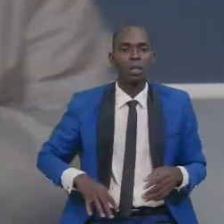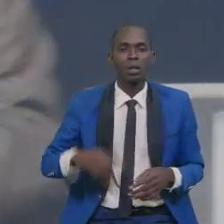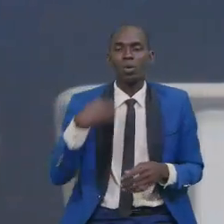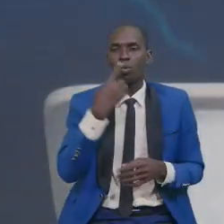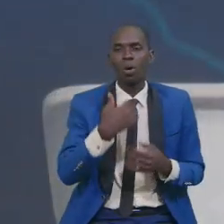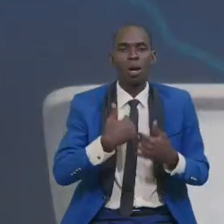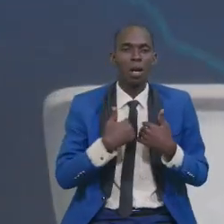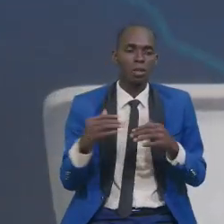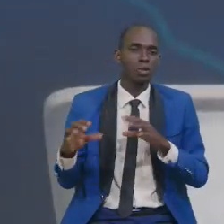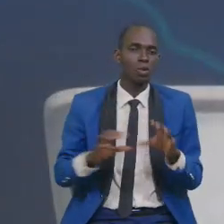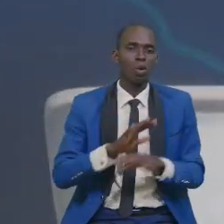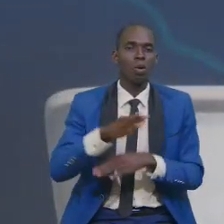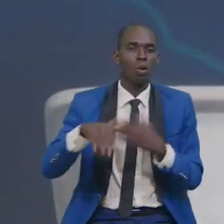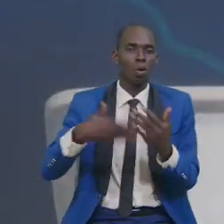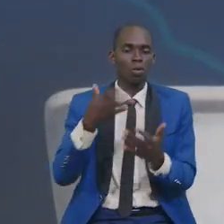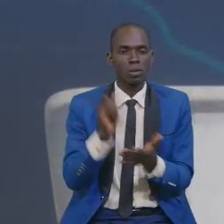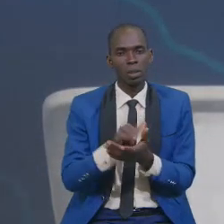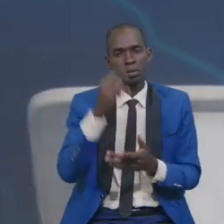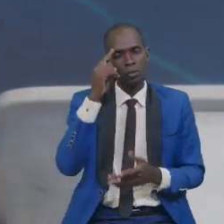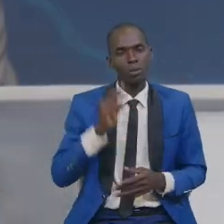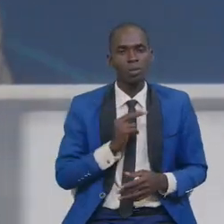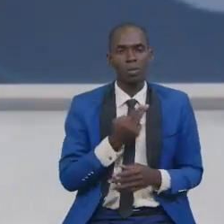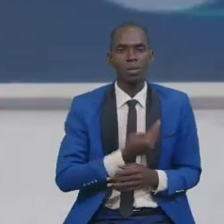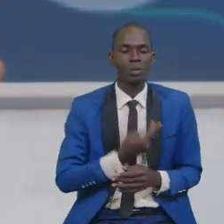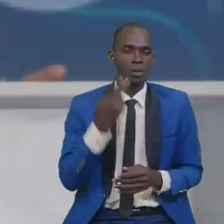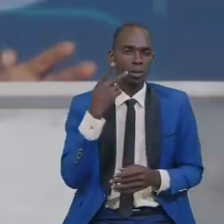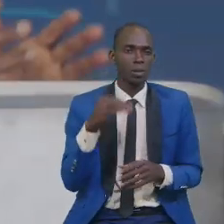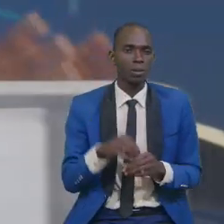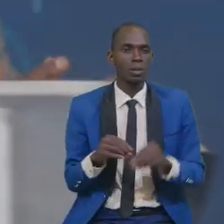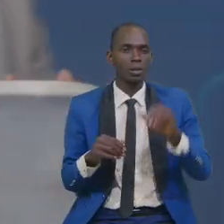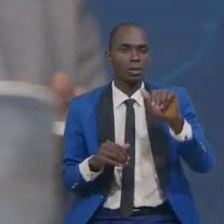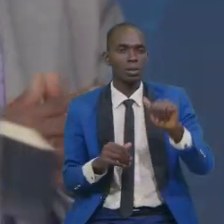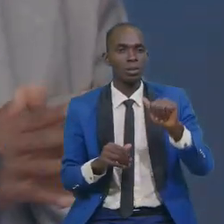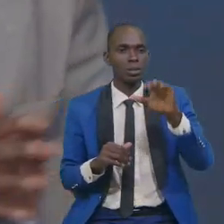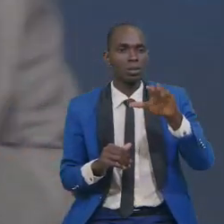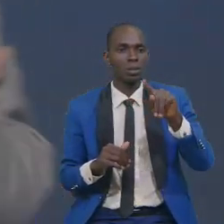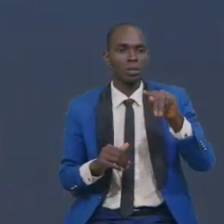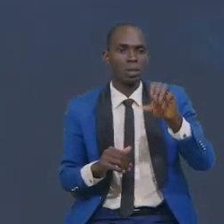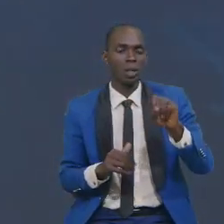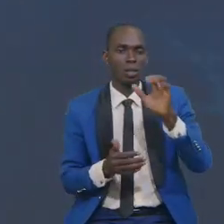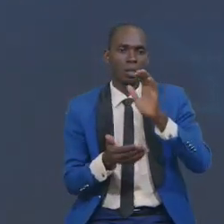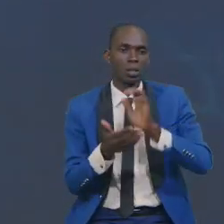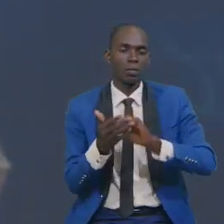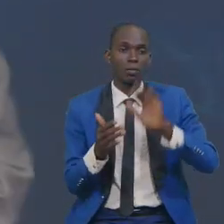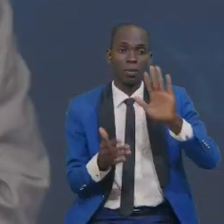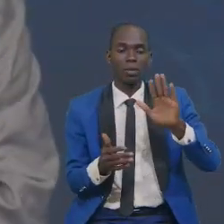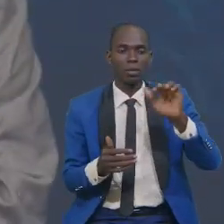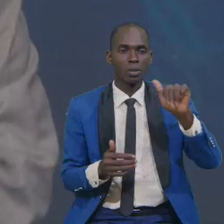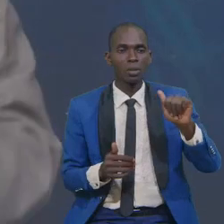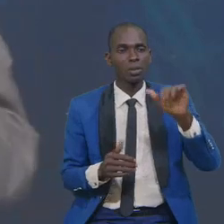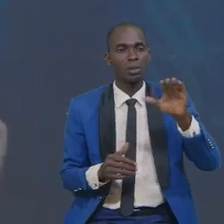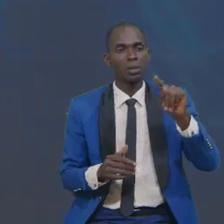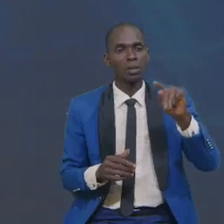all that for us Acts chapter 5 reading from Versace